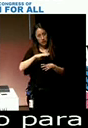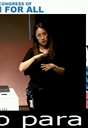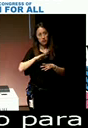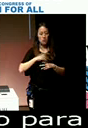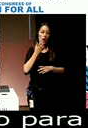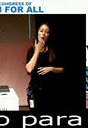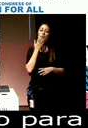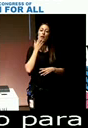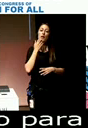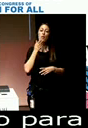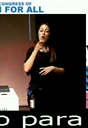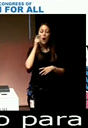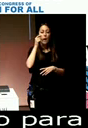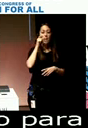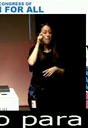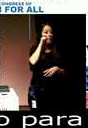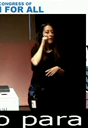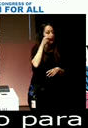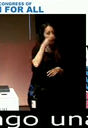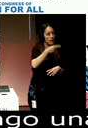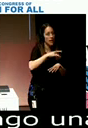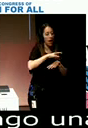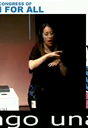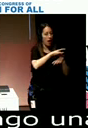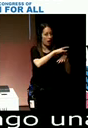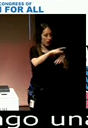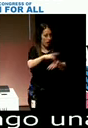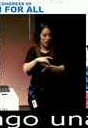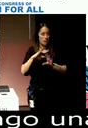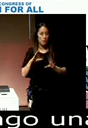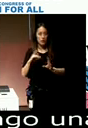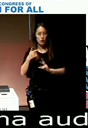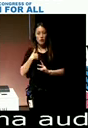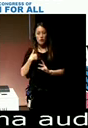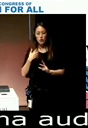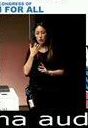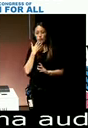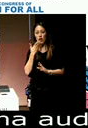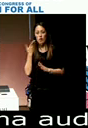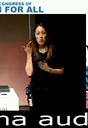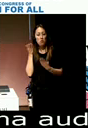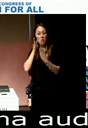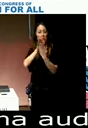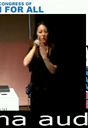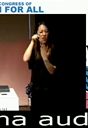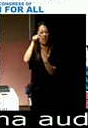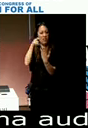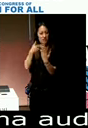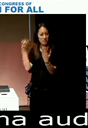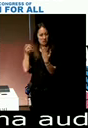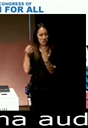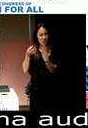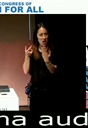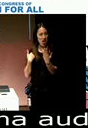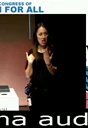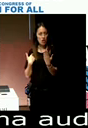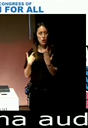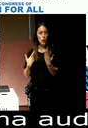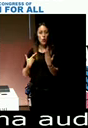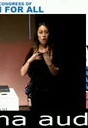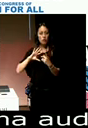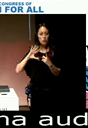I'm standing in front of a Gerhard Richter, and instead of getting Gerhard Richter, I get a Miro information. So then I'm lost again. And I don't